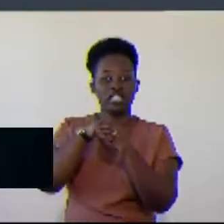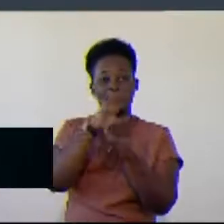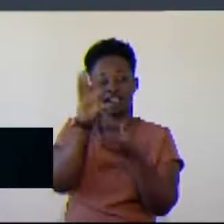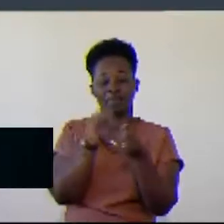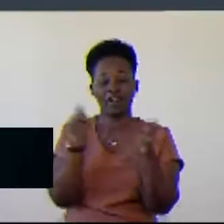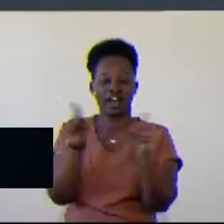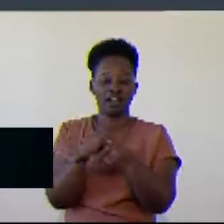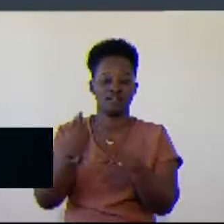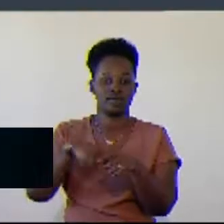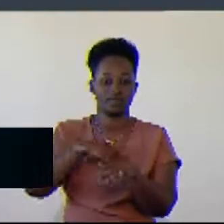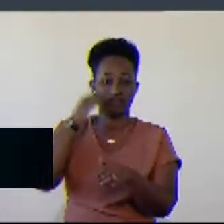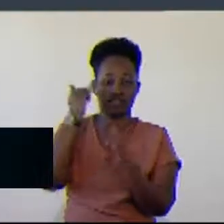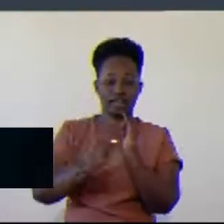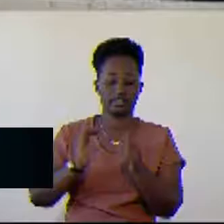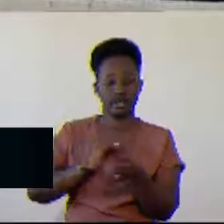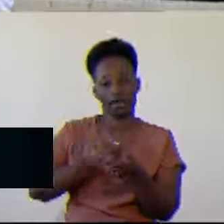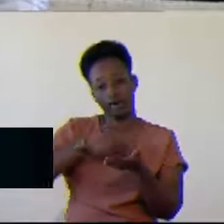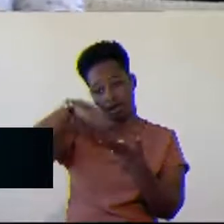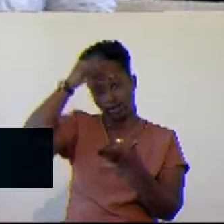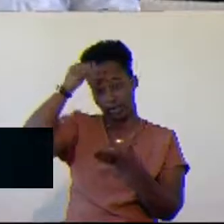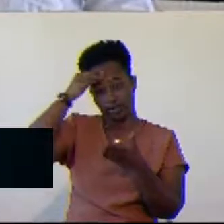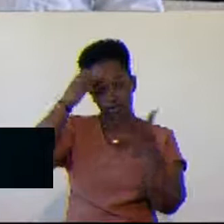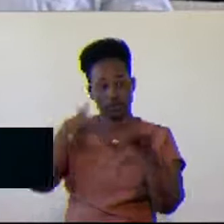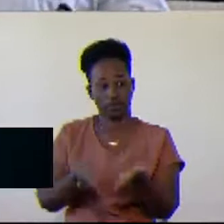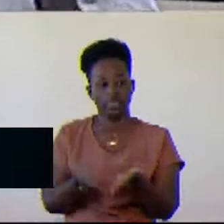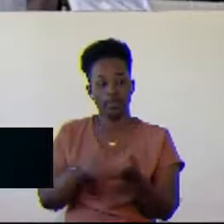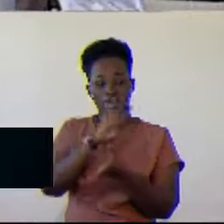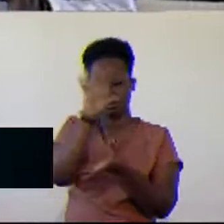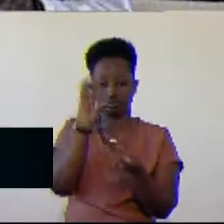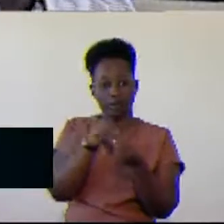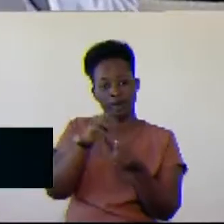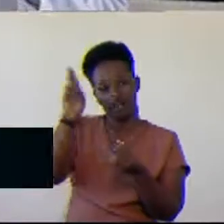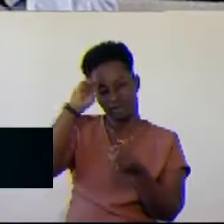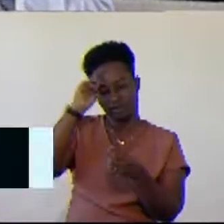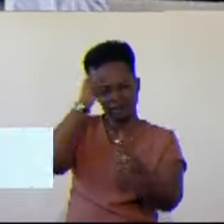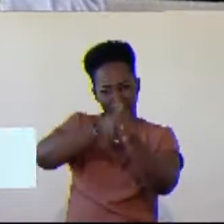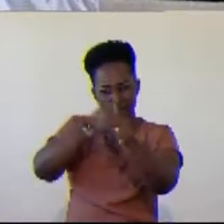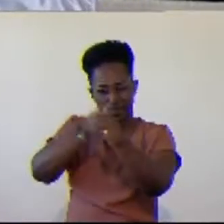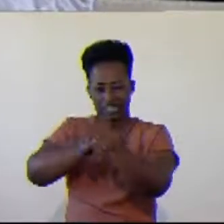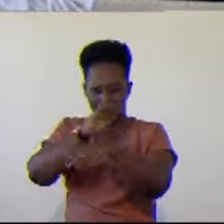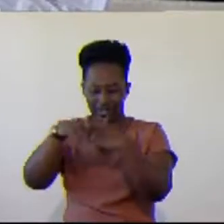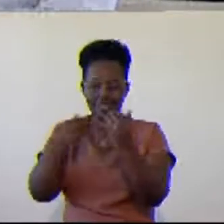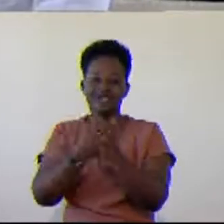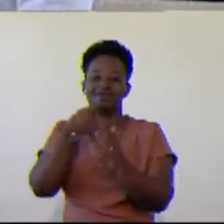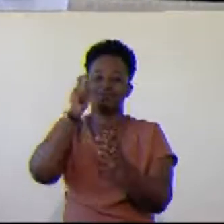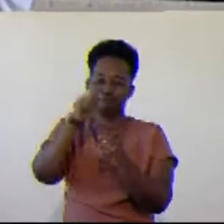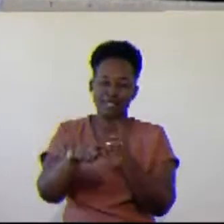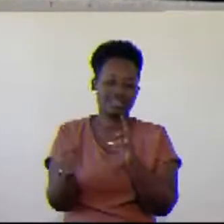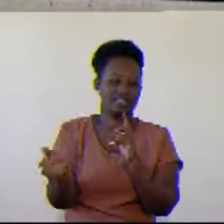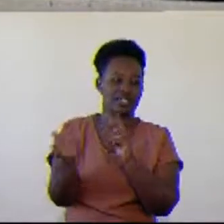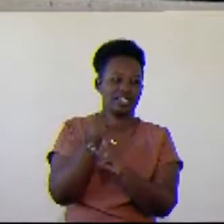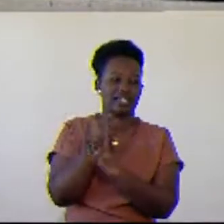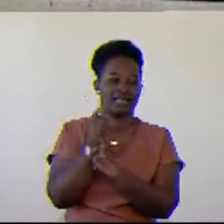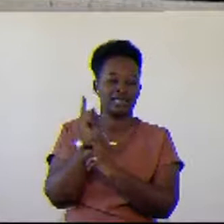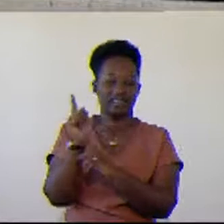we end our lesson today, in summary, remember, every one of you must have taken